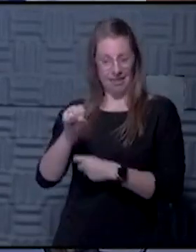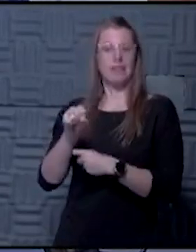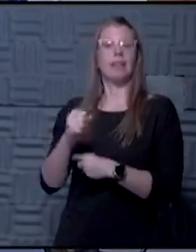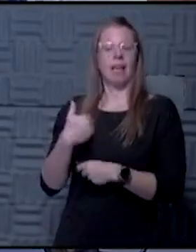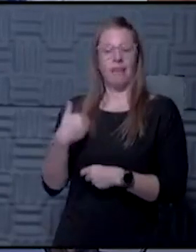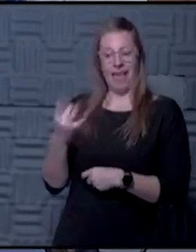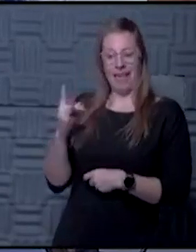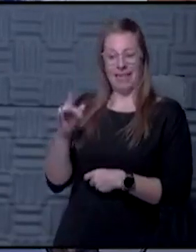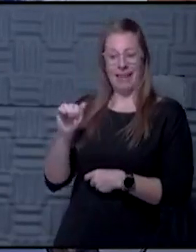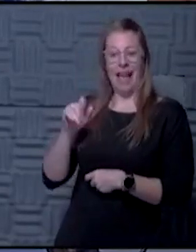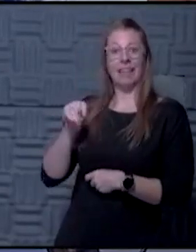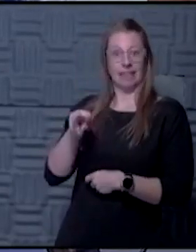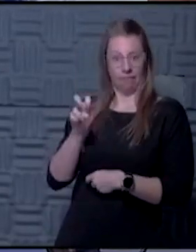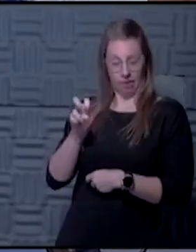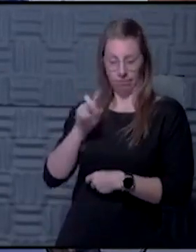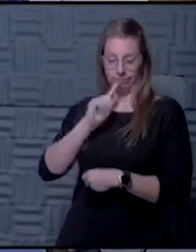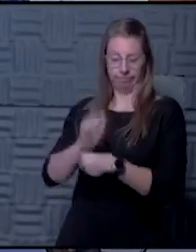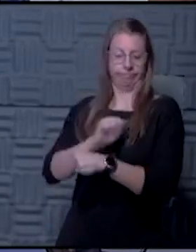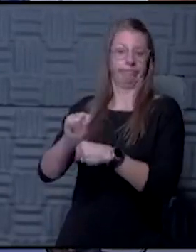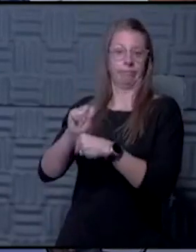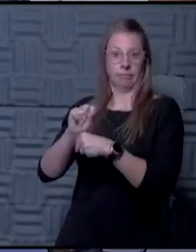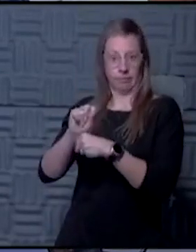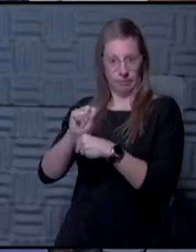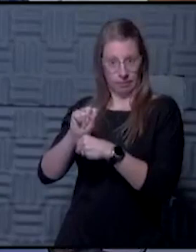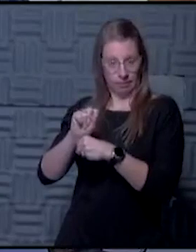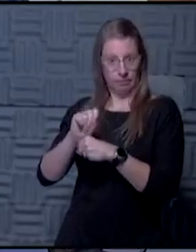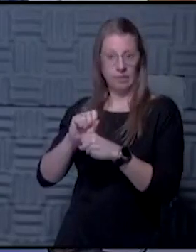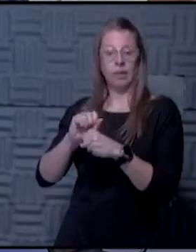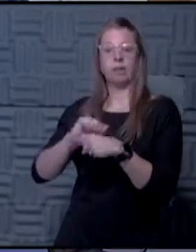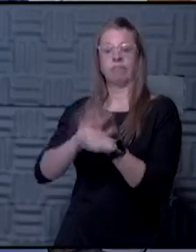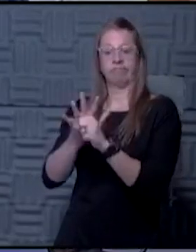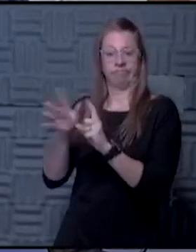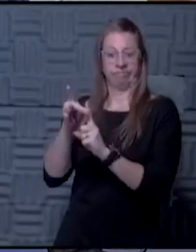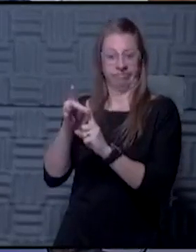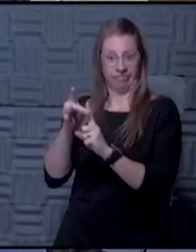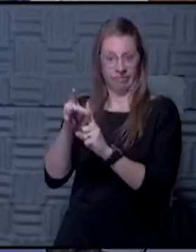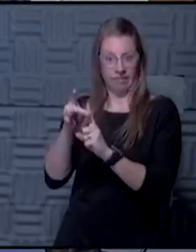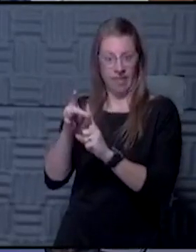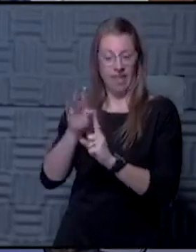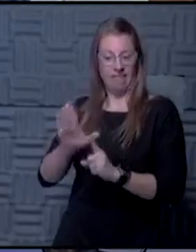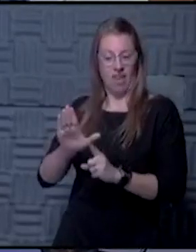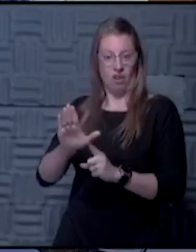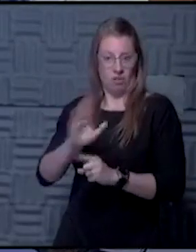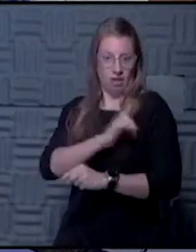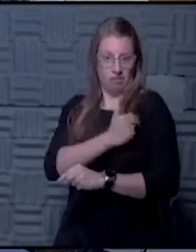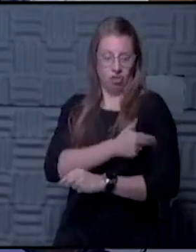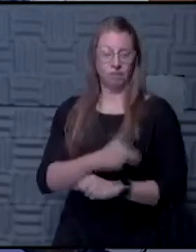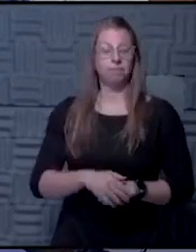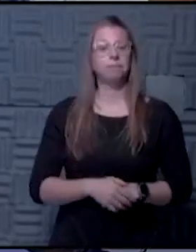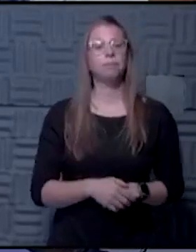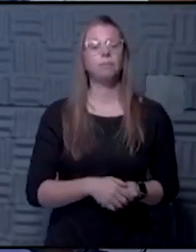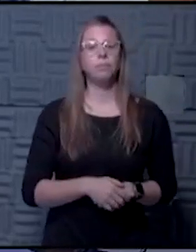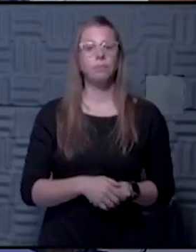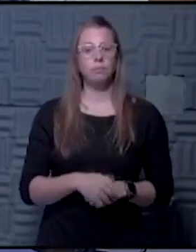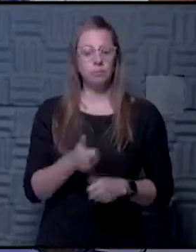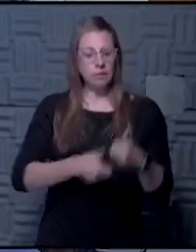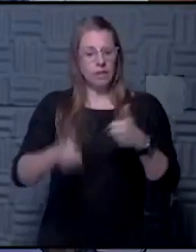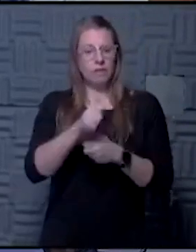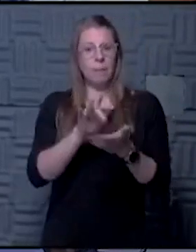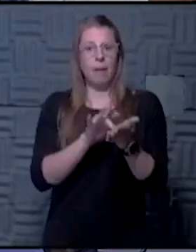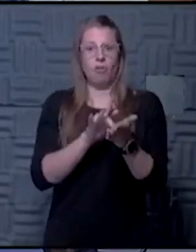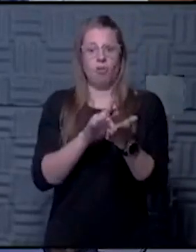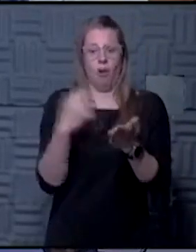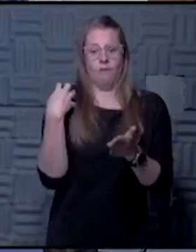18 active infections with COVID-19 as well in their hospital. So, you know, we had our chief medical officer